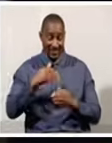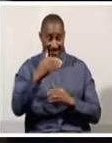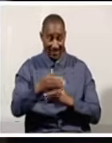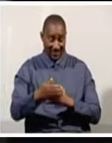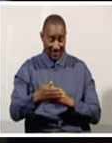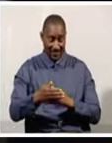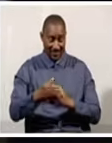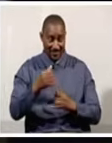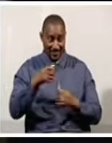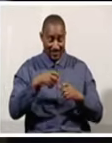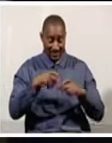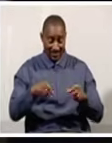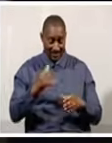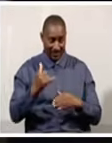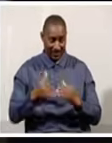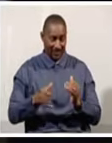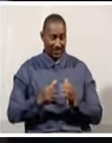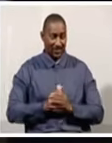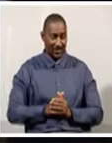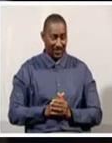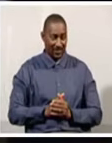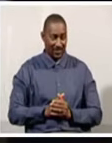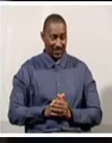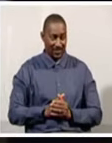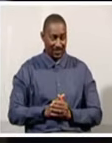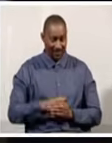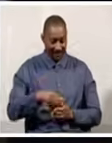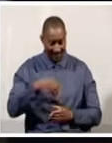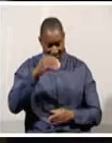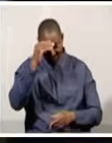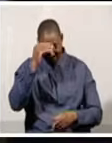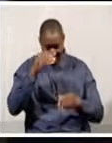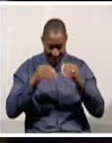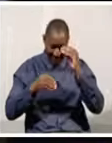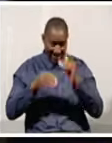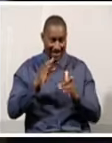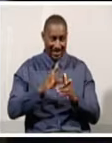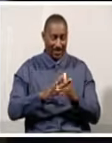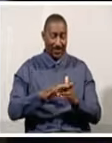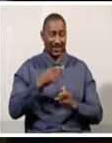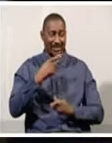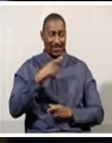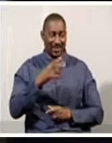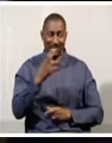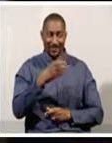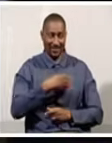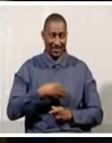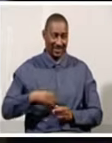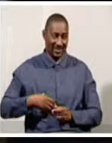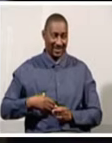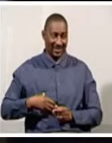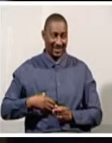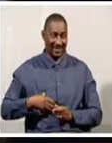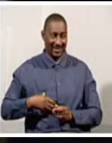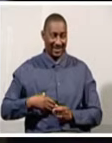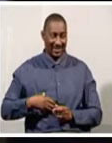was profound, because I learned about the man and not the president. And I also saw the relationship of